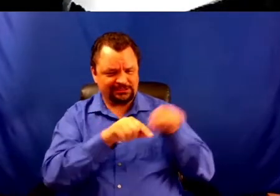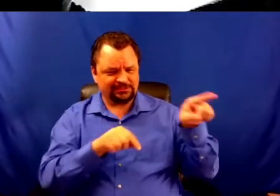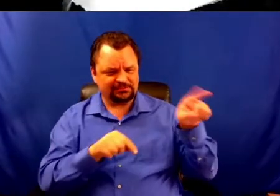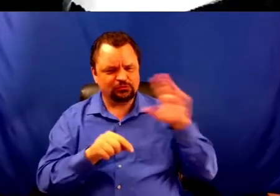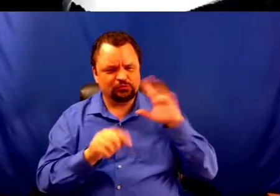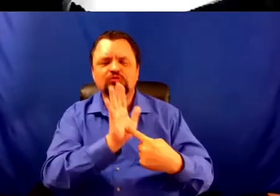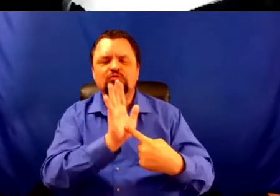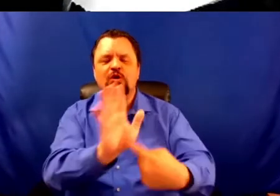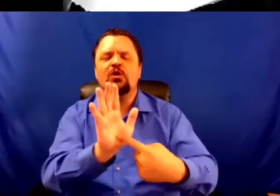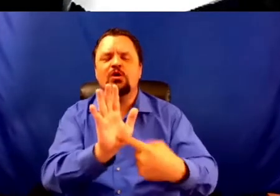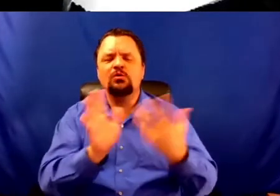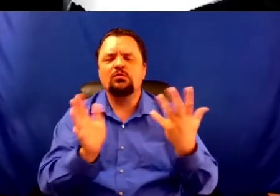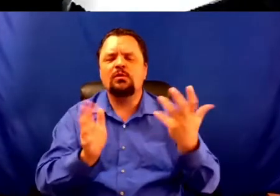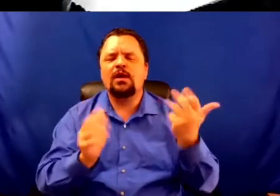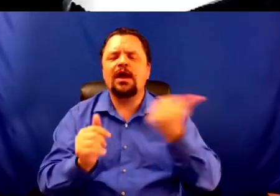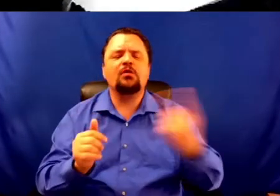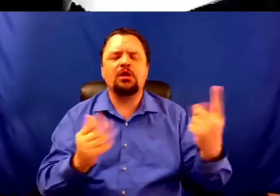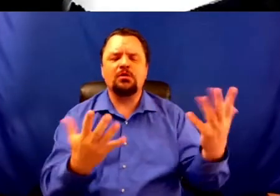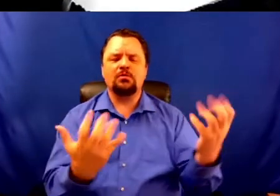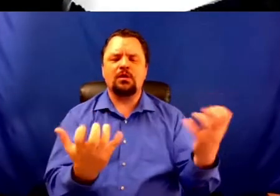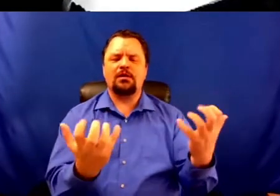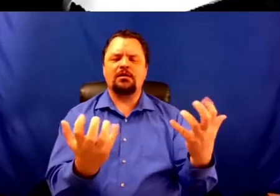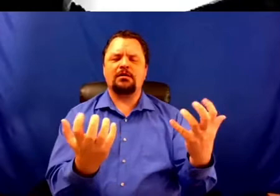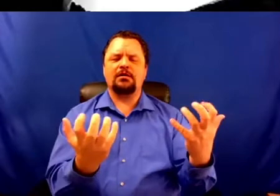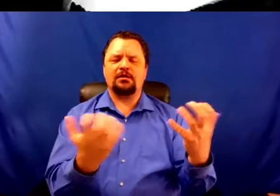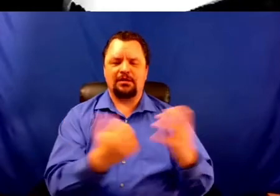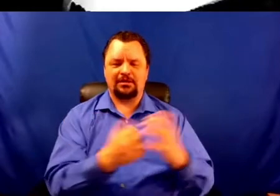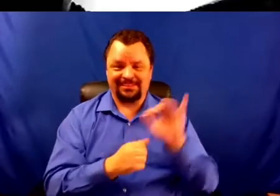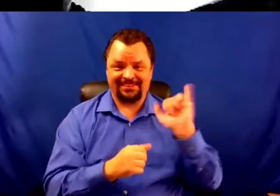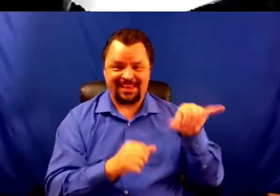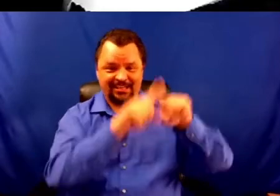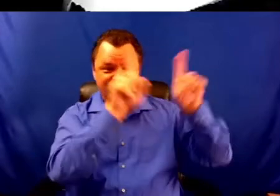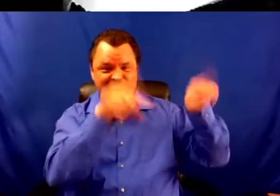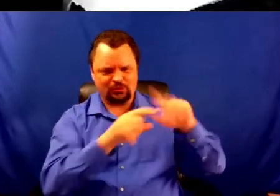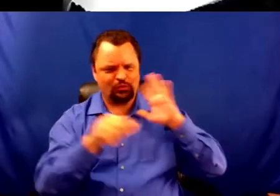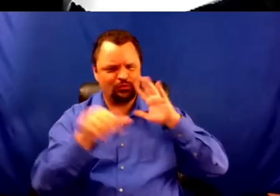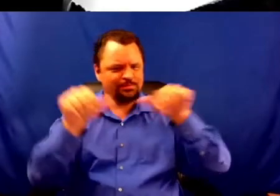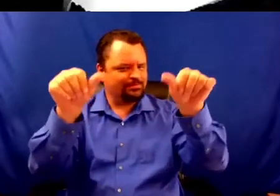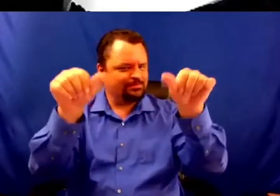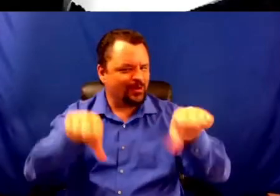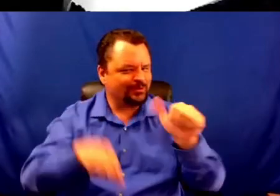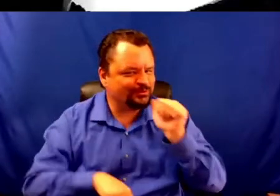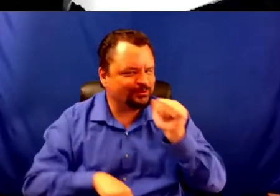And we'll go over here and take a photo. Oh, yes, thank you. There we go.